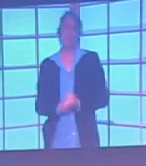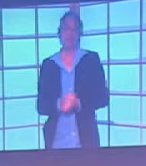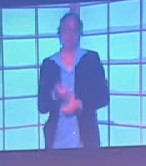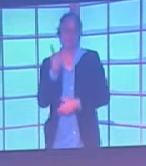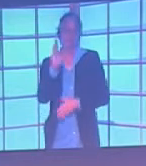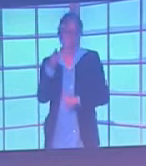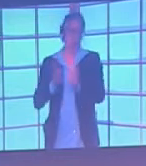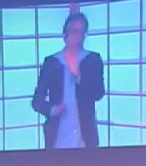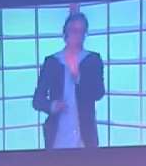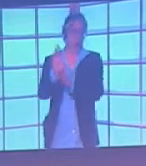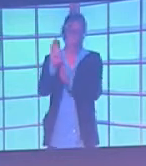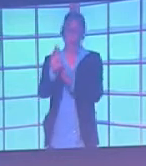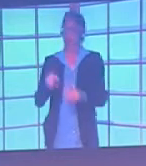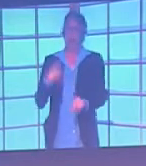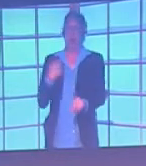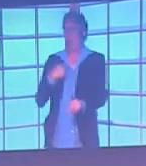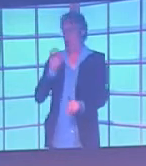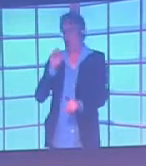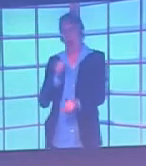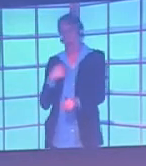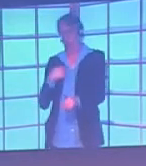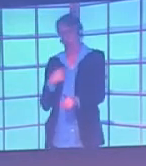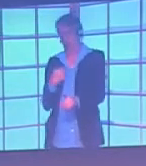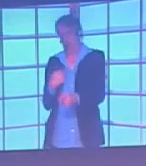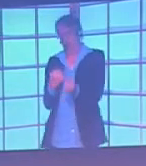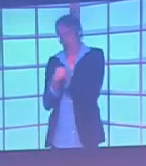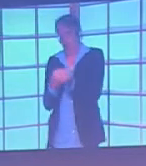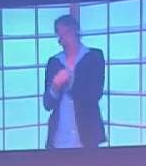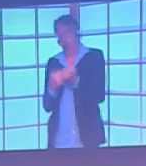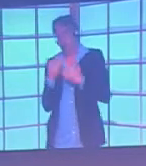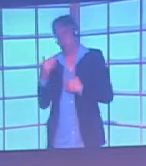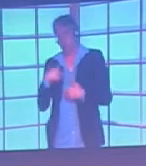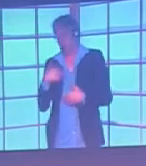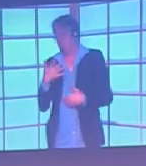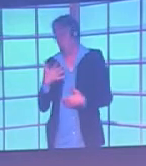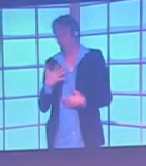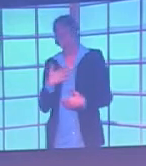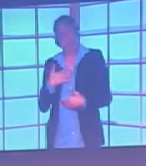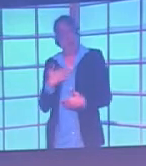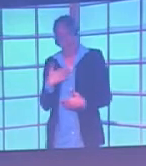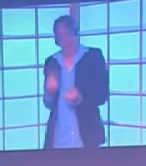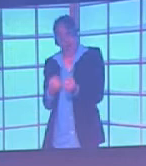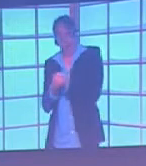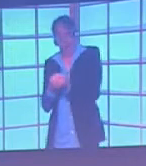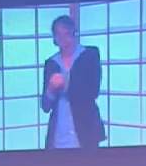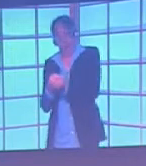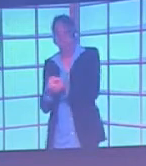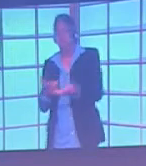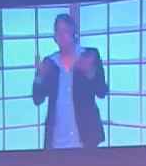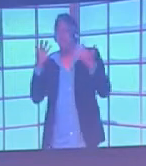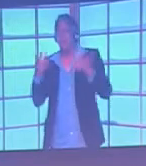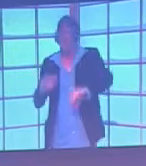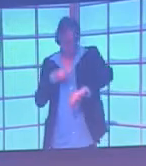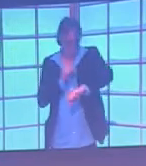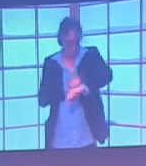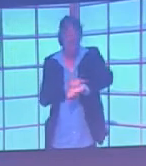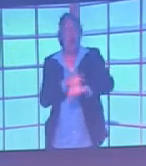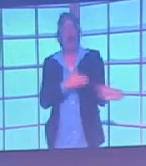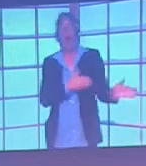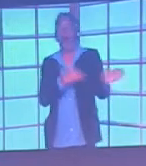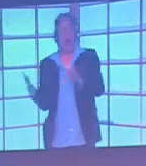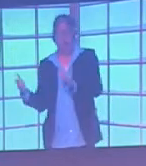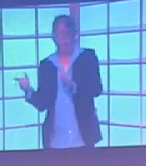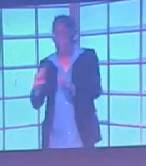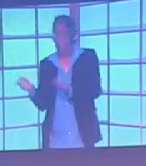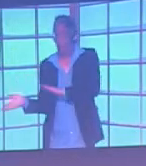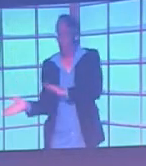here to help and support as much as we can as well. I think that we are actually surprisingly running quite ahead of time. So